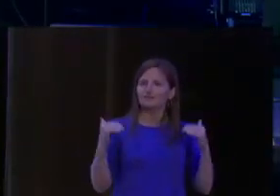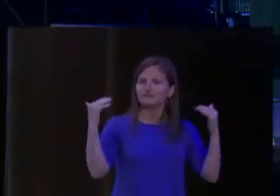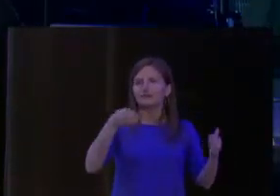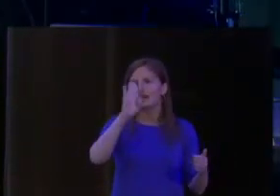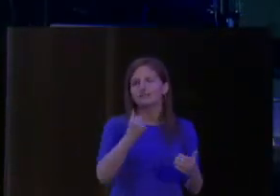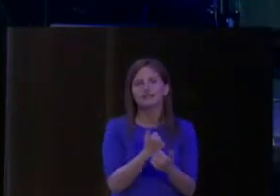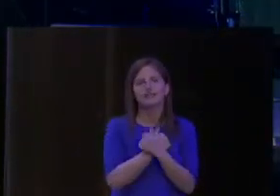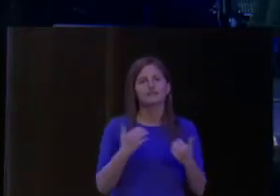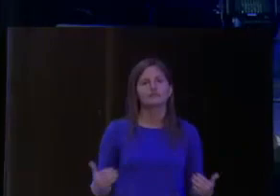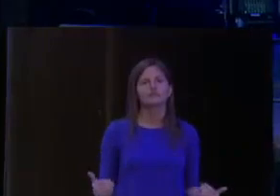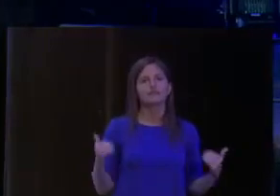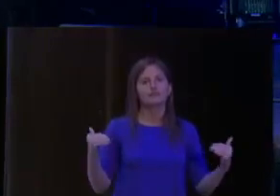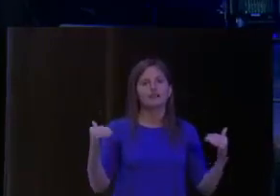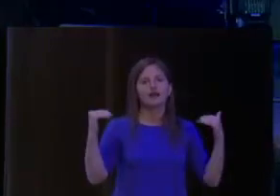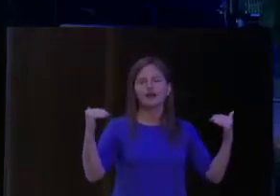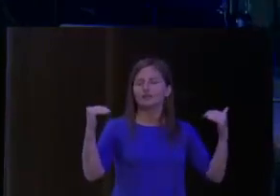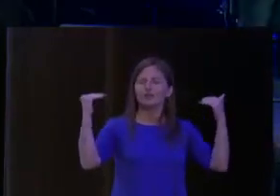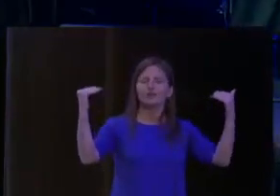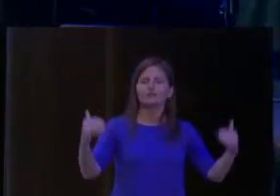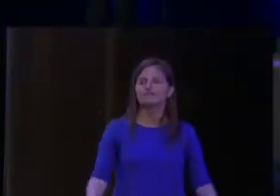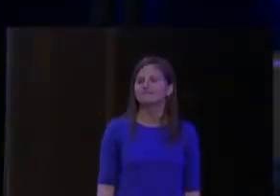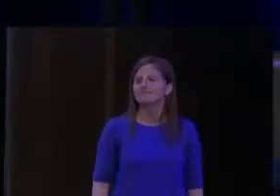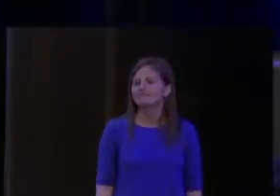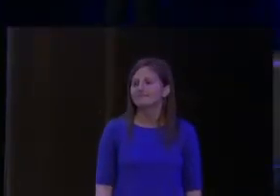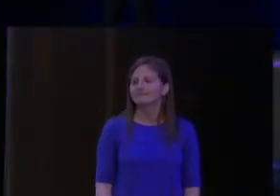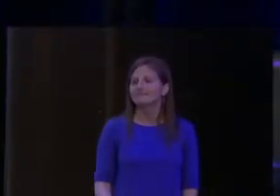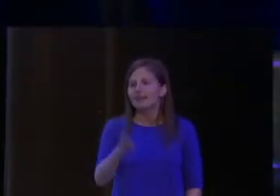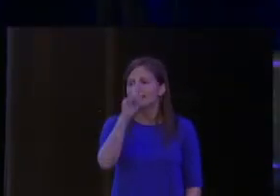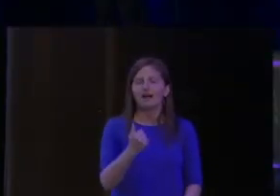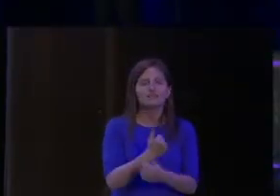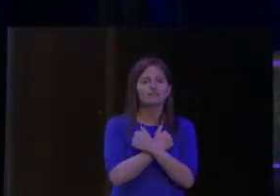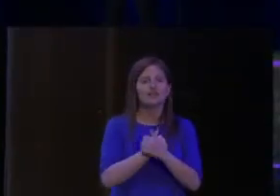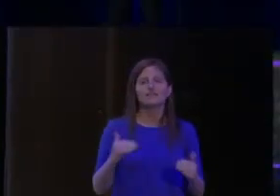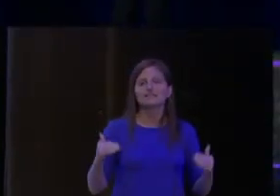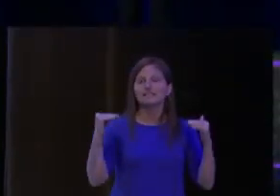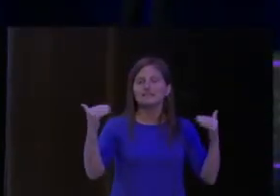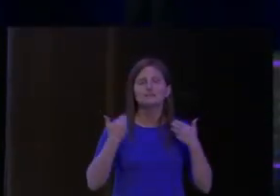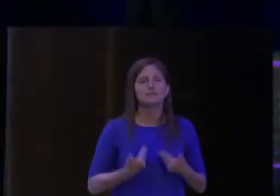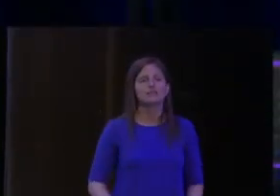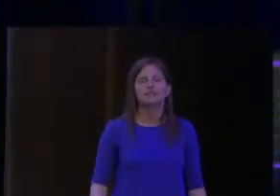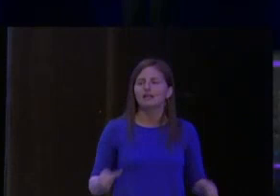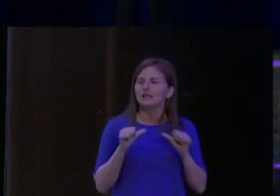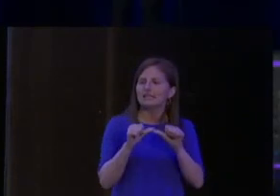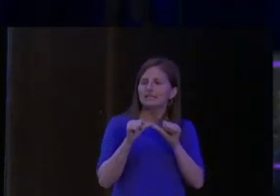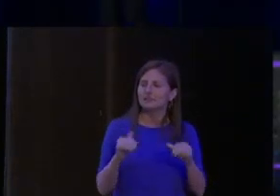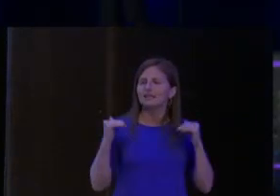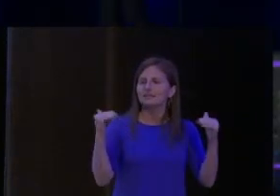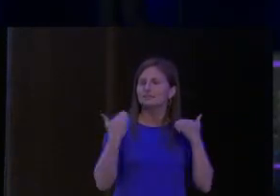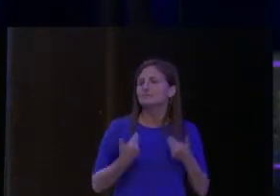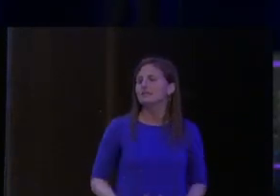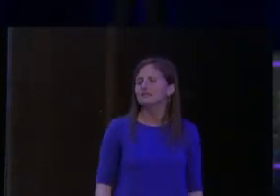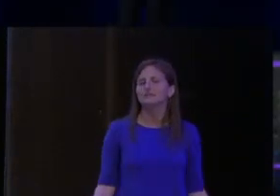God's love lifts me higher, higher. God's love keeps lifting me, keeps on lifting